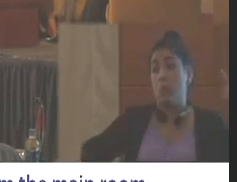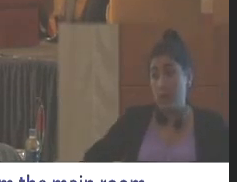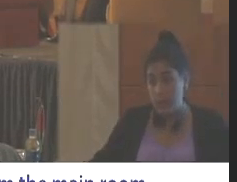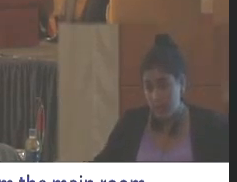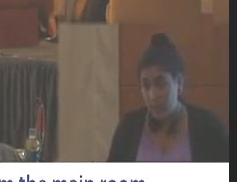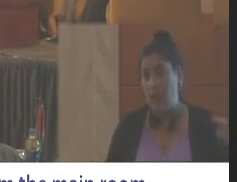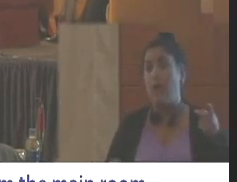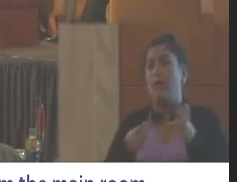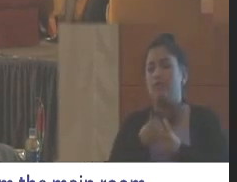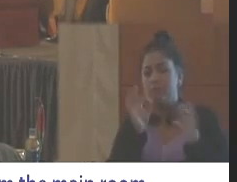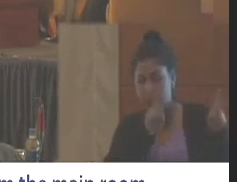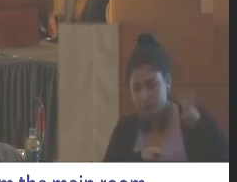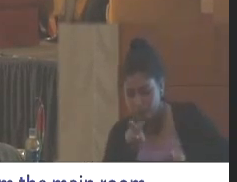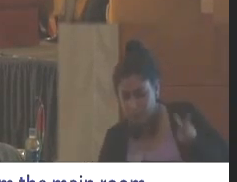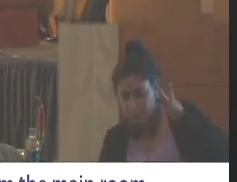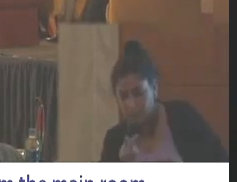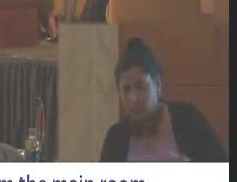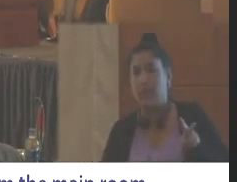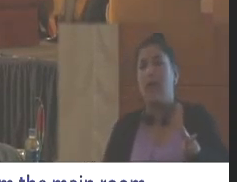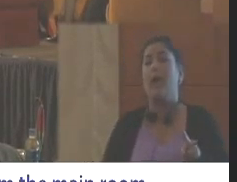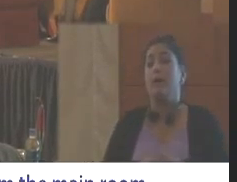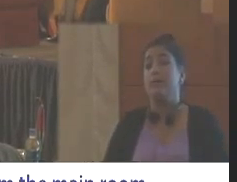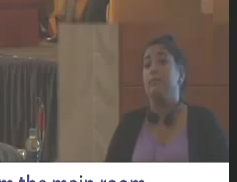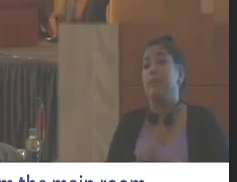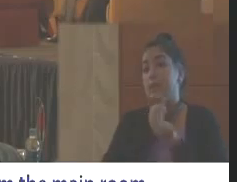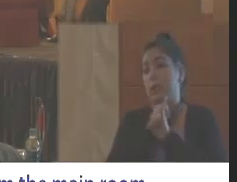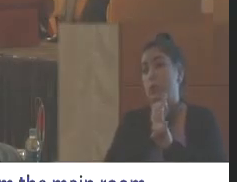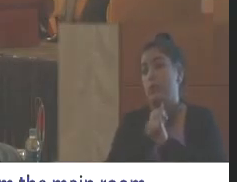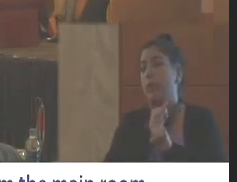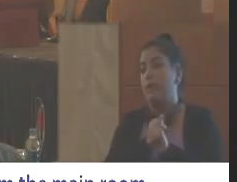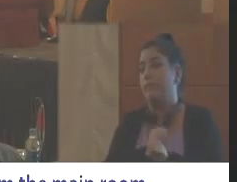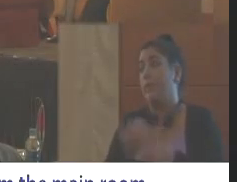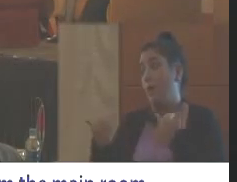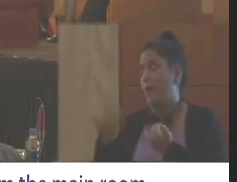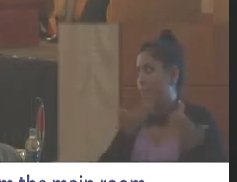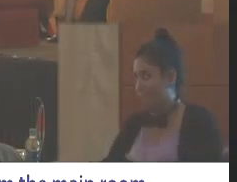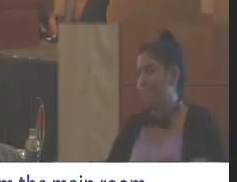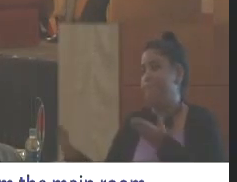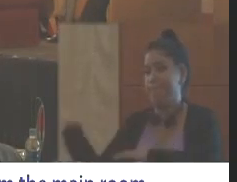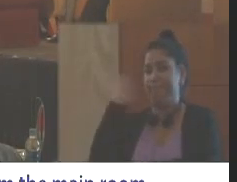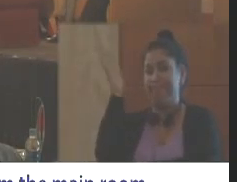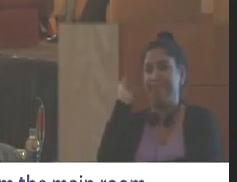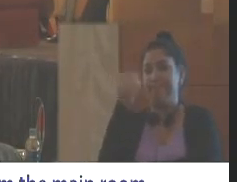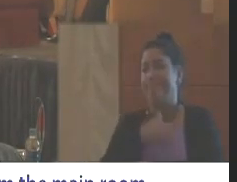improvement and reform for disaster risk management. So I leave Zoila with you.